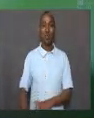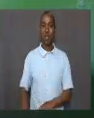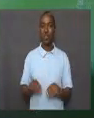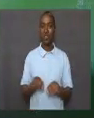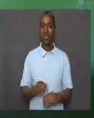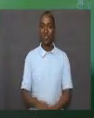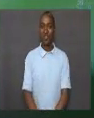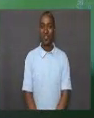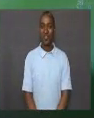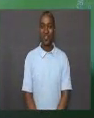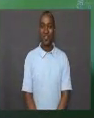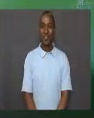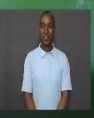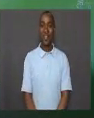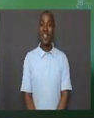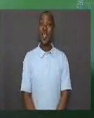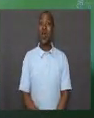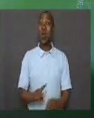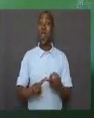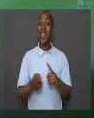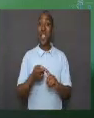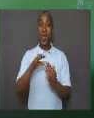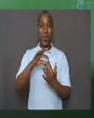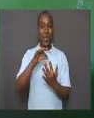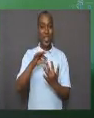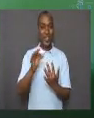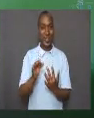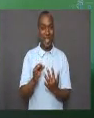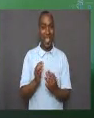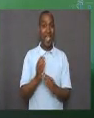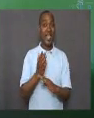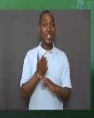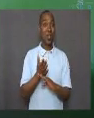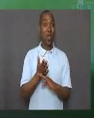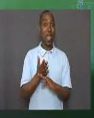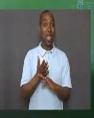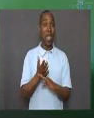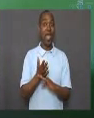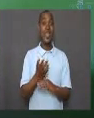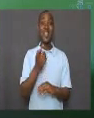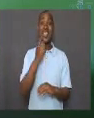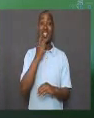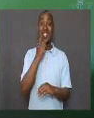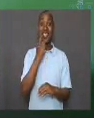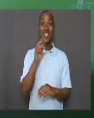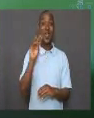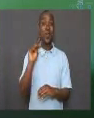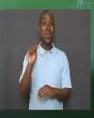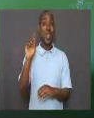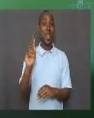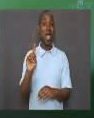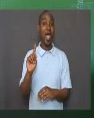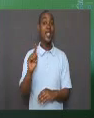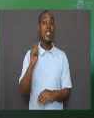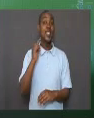Students, choose a partner and then explain the role of the teeth,